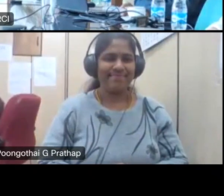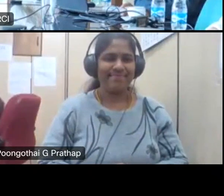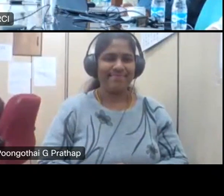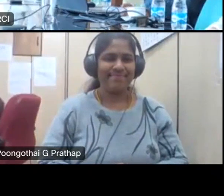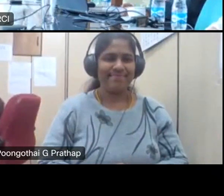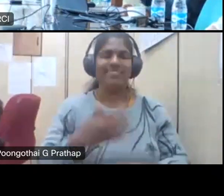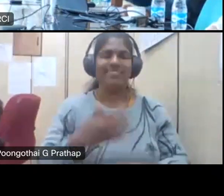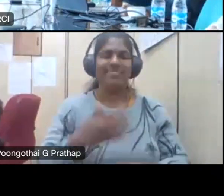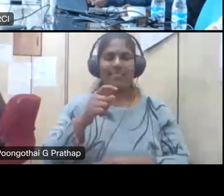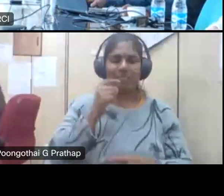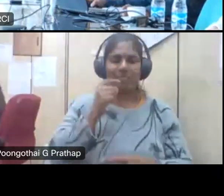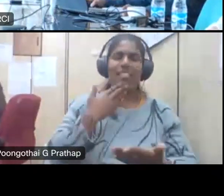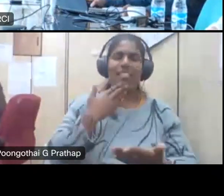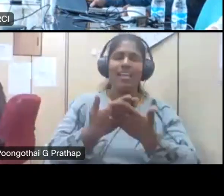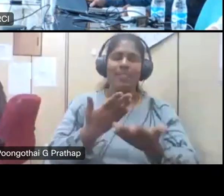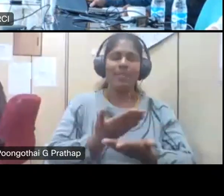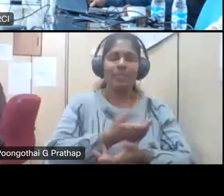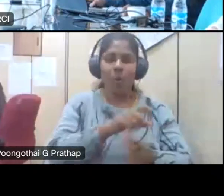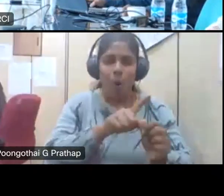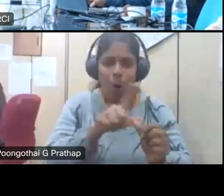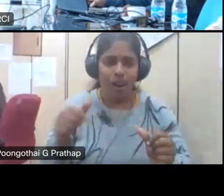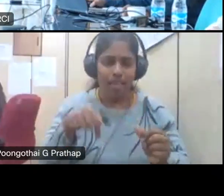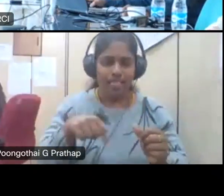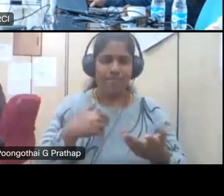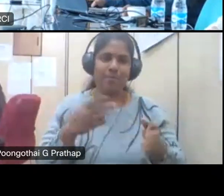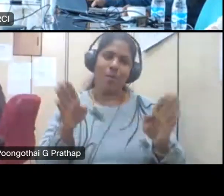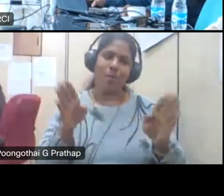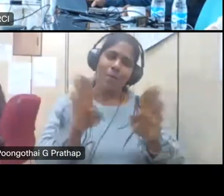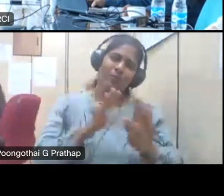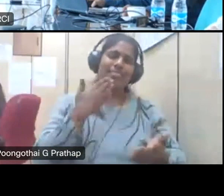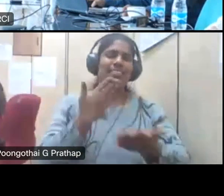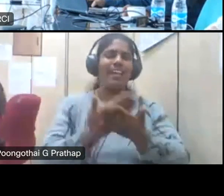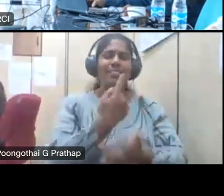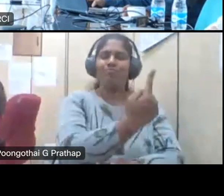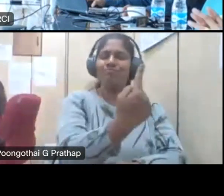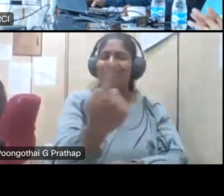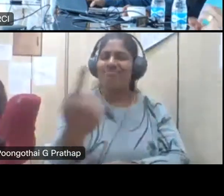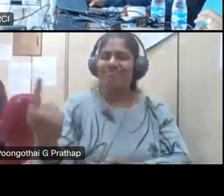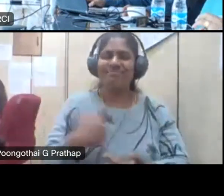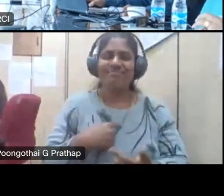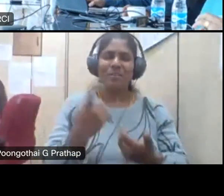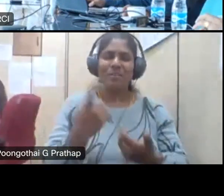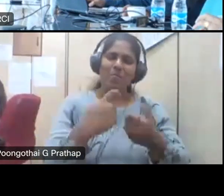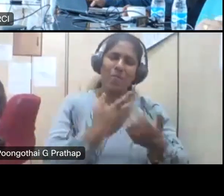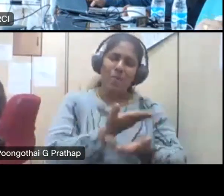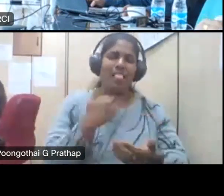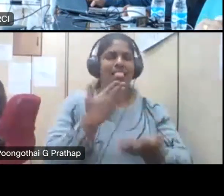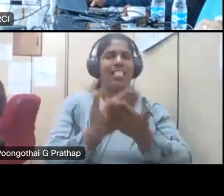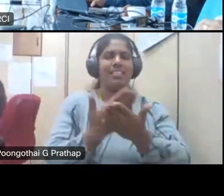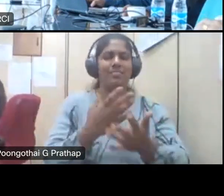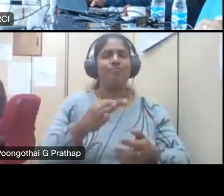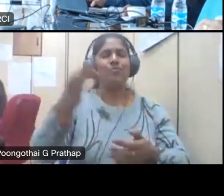Thank you. Thank you, everyone. I think we'll be ending the session with this. So thank you, everyone. So hope to have more such sessions in the